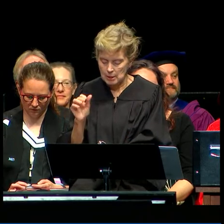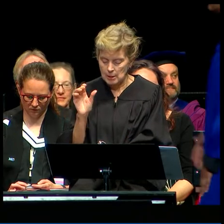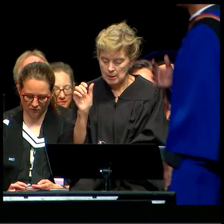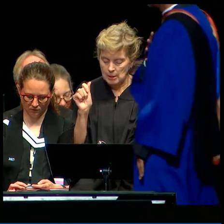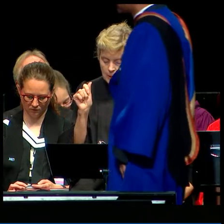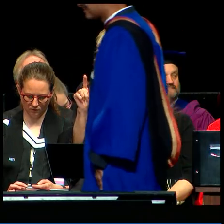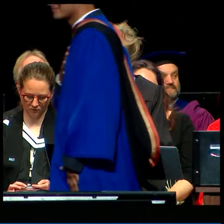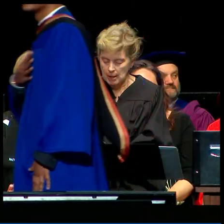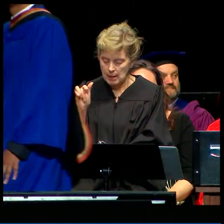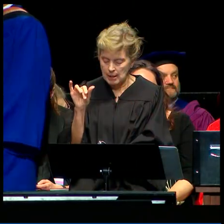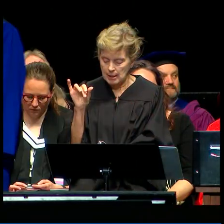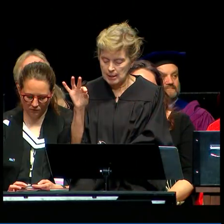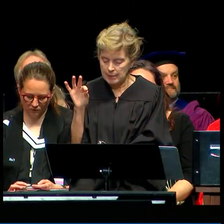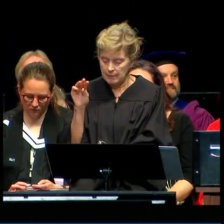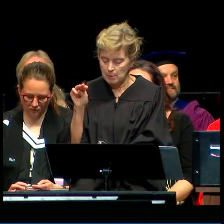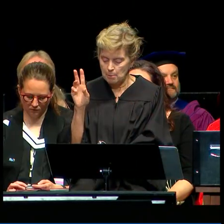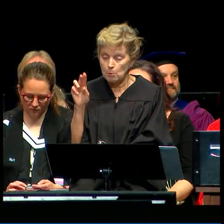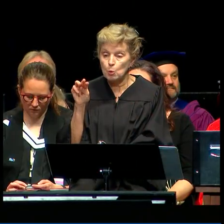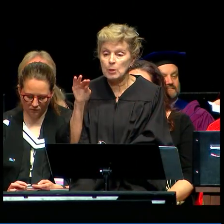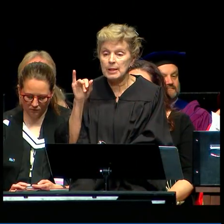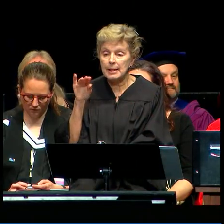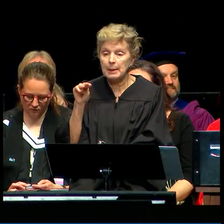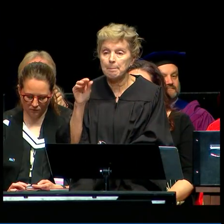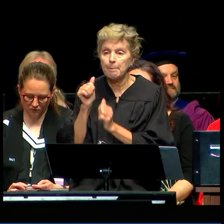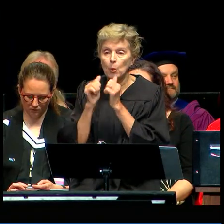Alif Munim, with distinction.